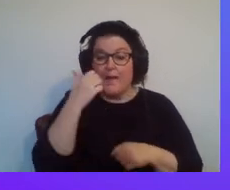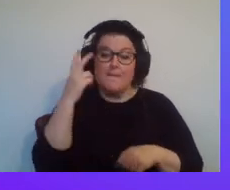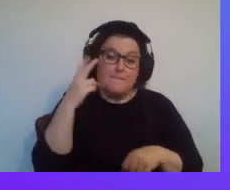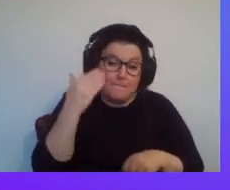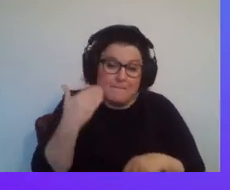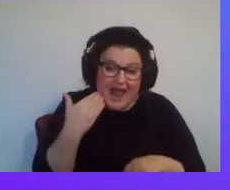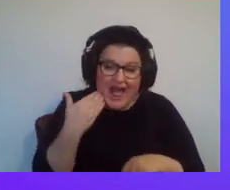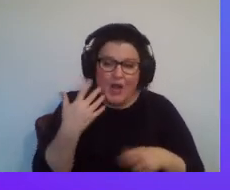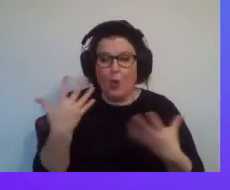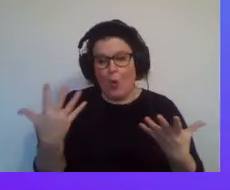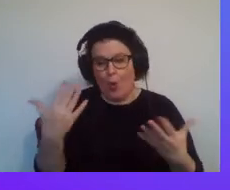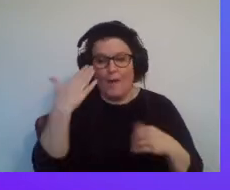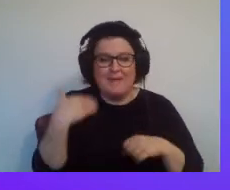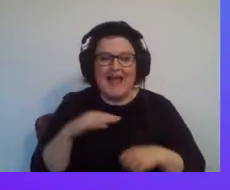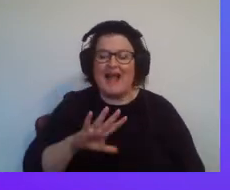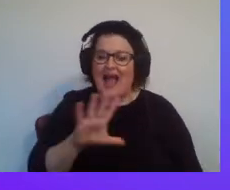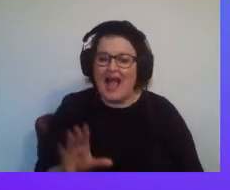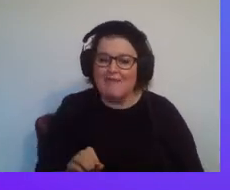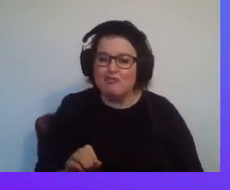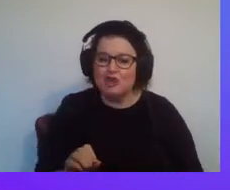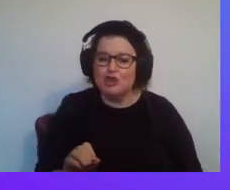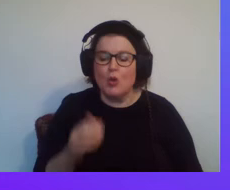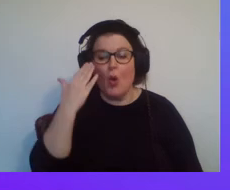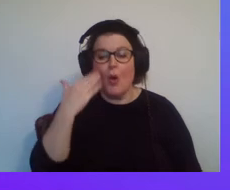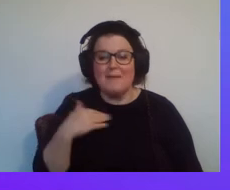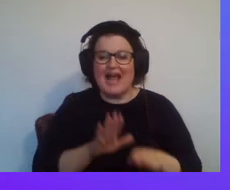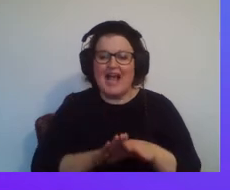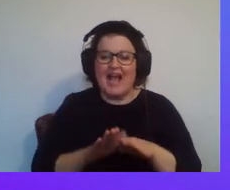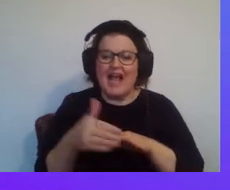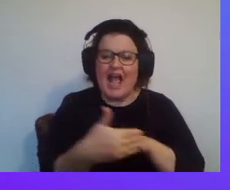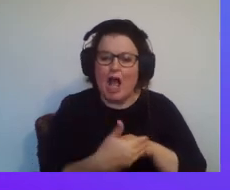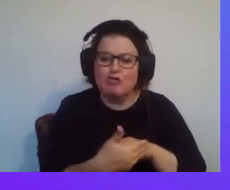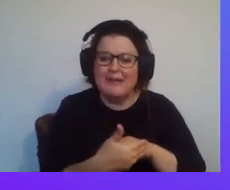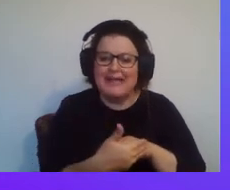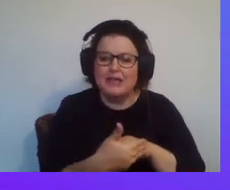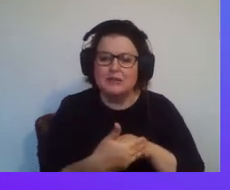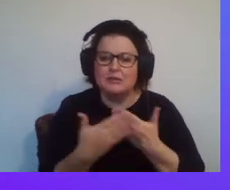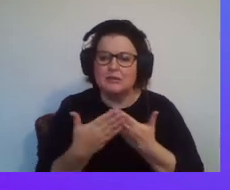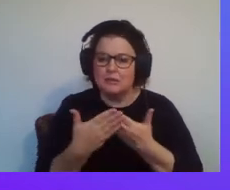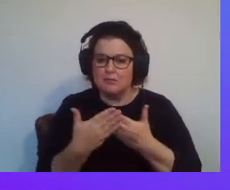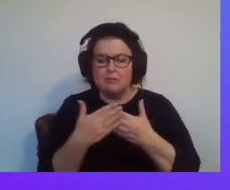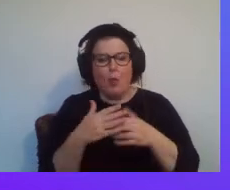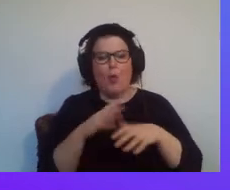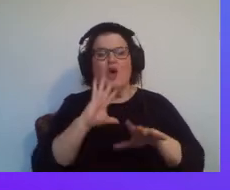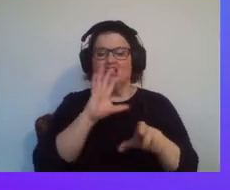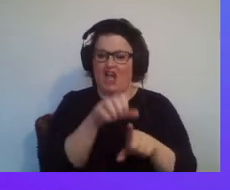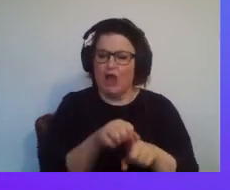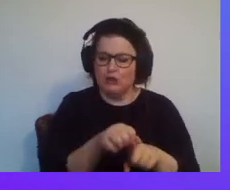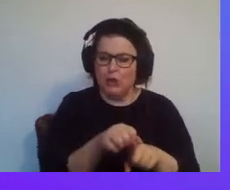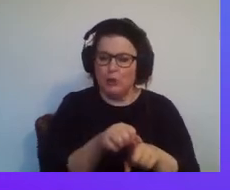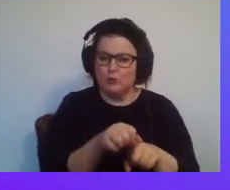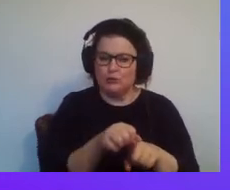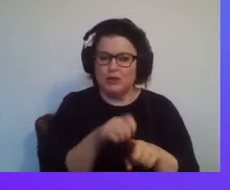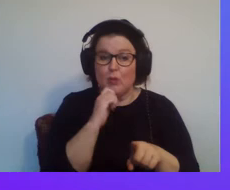Caribbeans, and South Asian groups across the country were more likely to be diagnosed, were more likely to have severe disease and to die from their